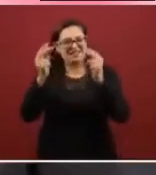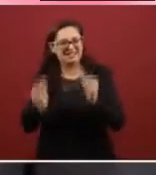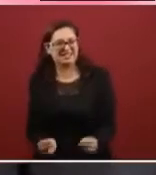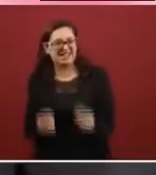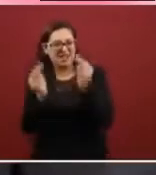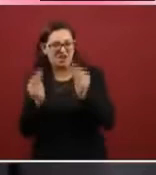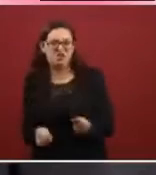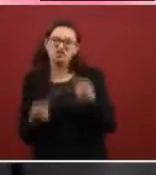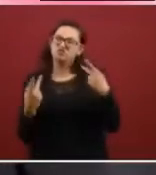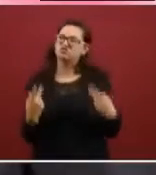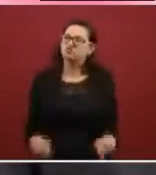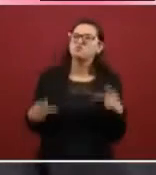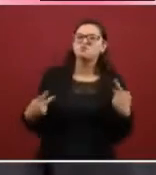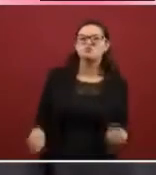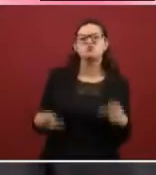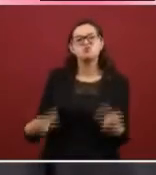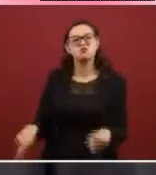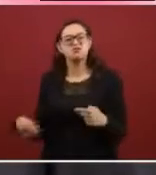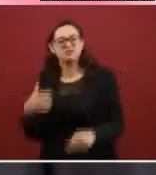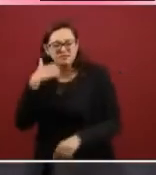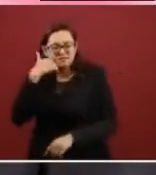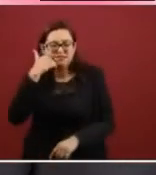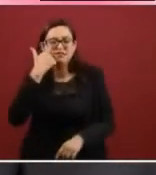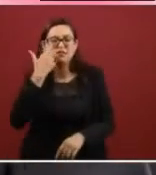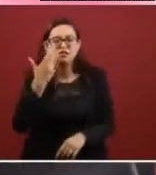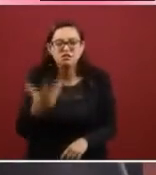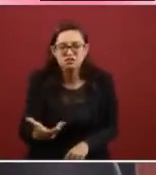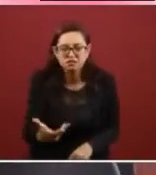education si fuese una mercancía, like if it was merchandise para que